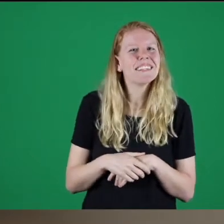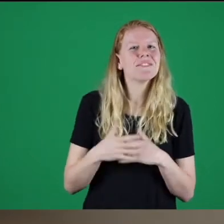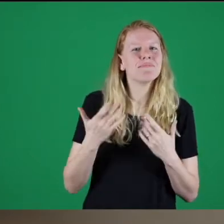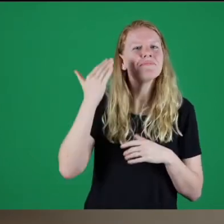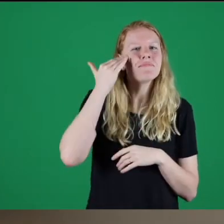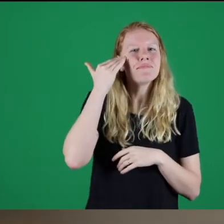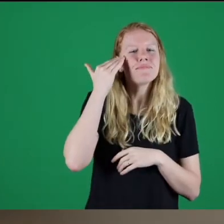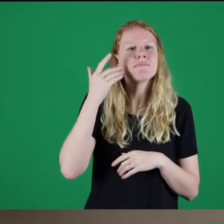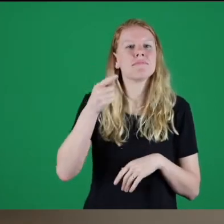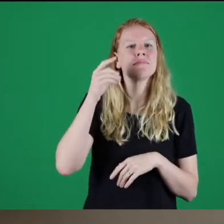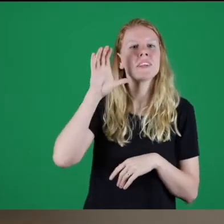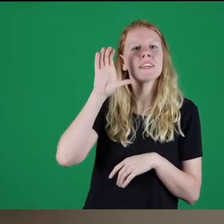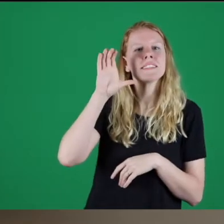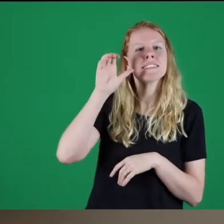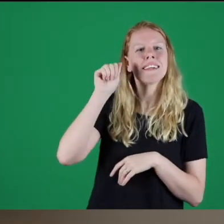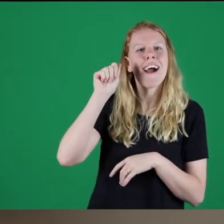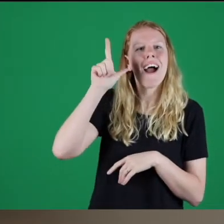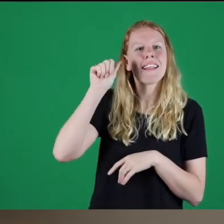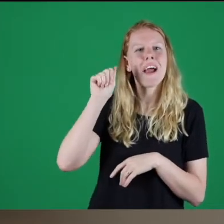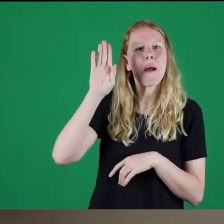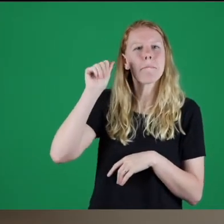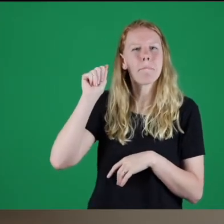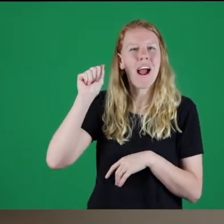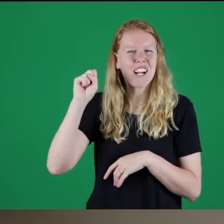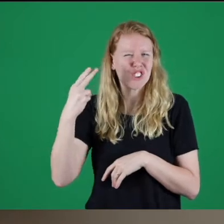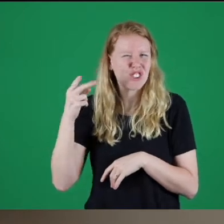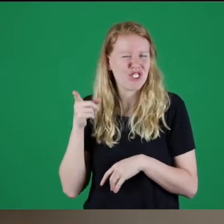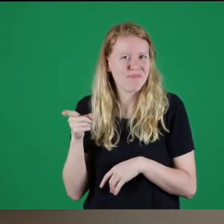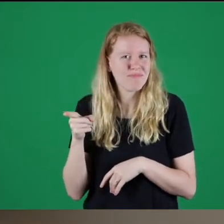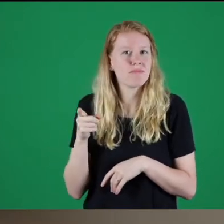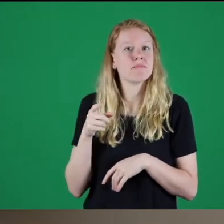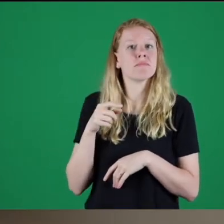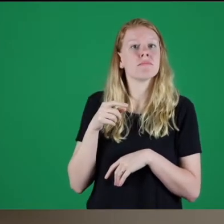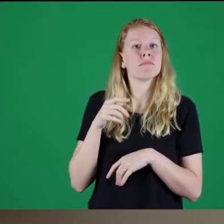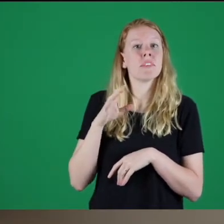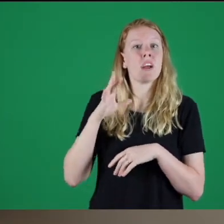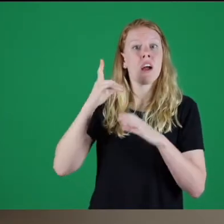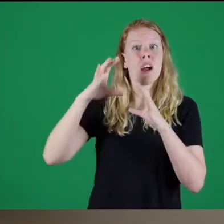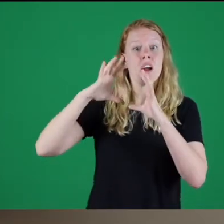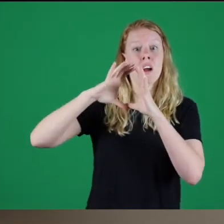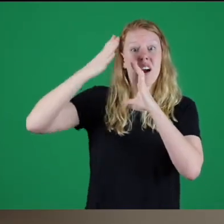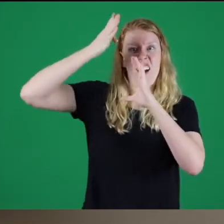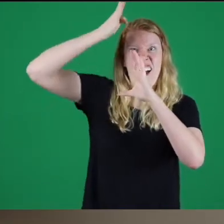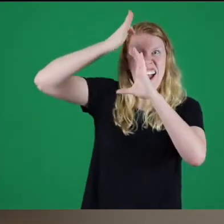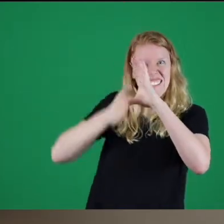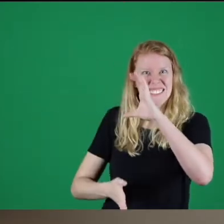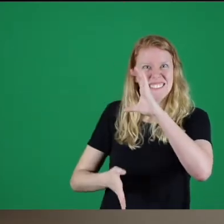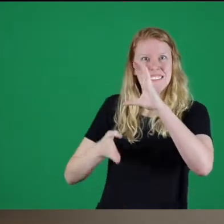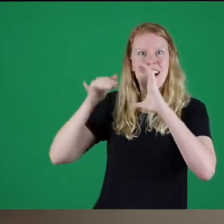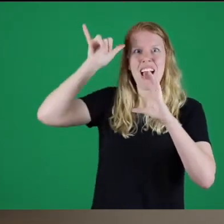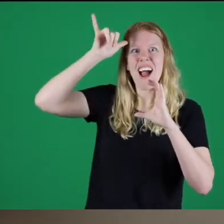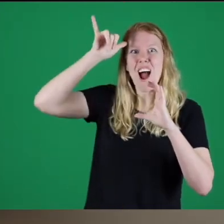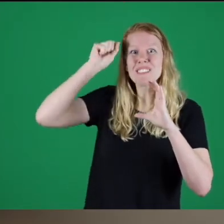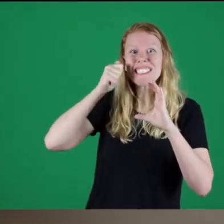a gourd, calabash, if you will. And it was cut open and it was covered with a cow skin. The cow skin was put on wet. And when